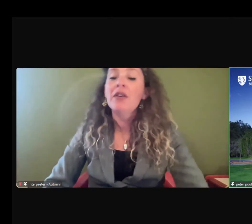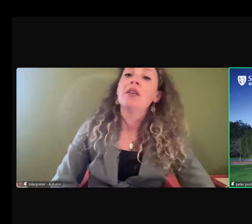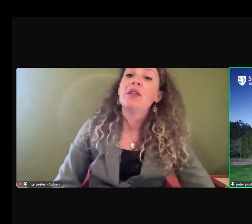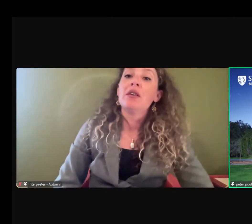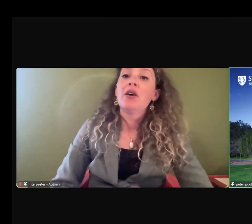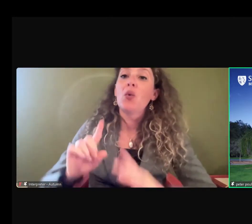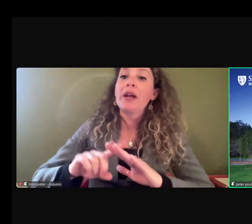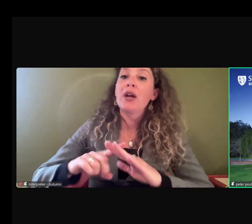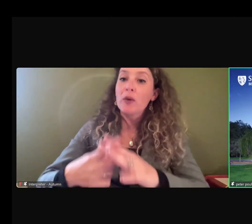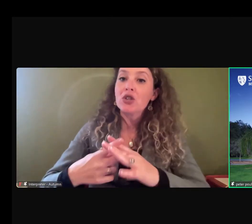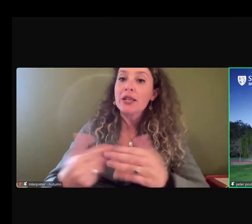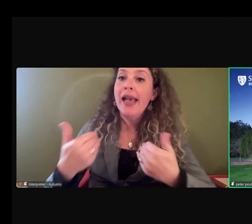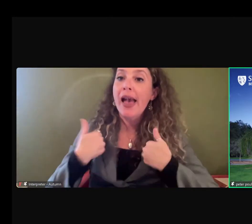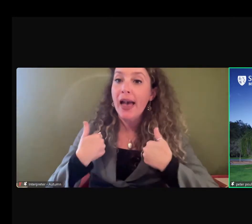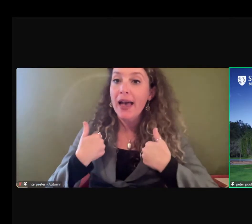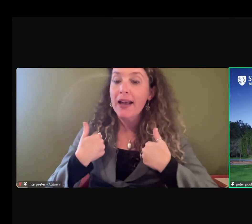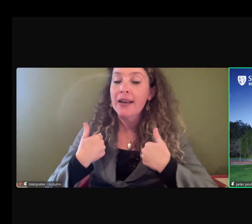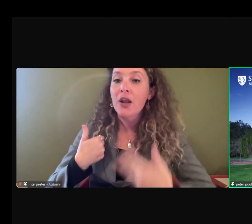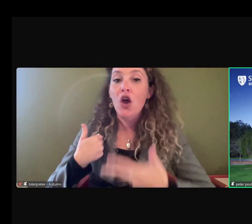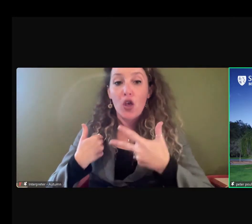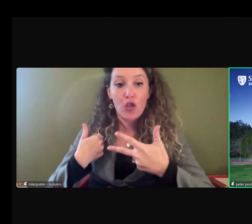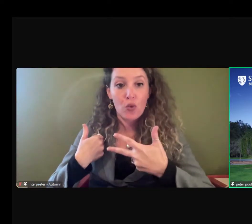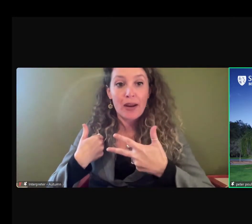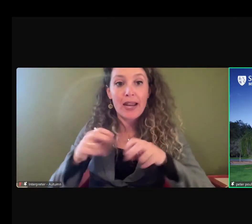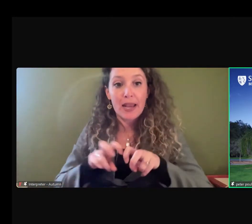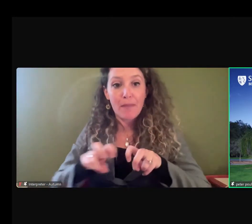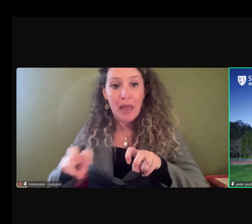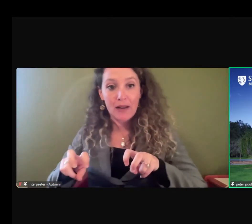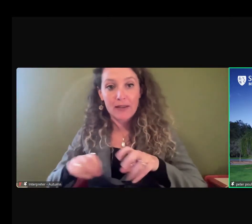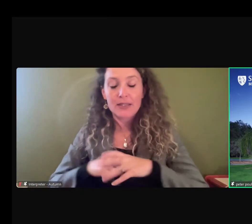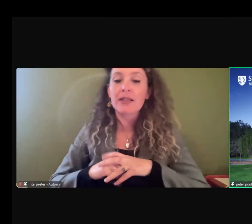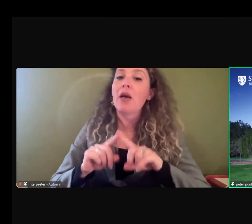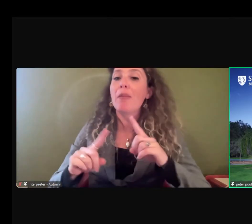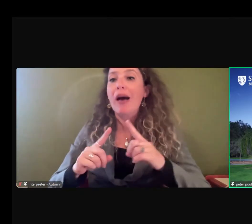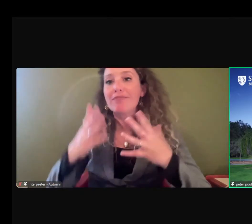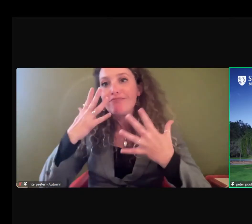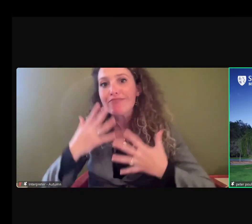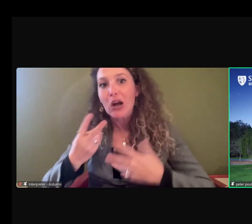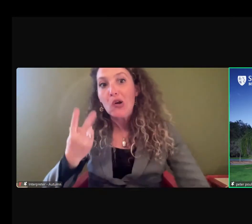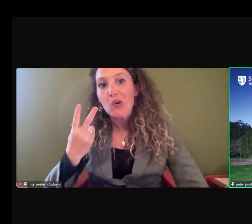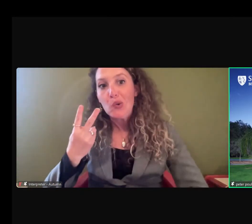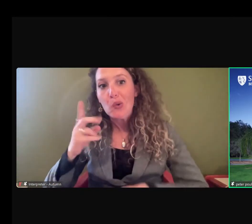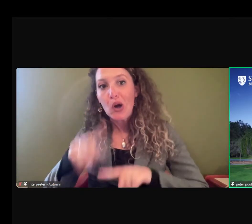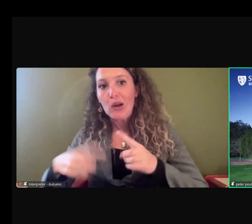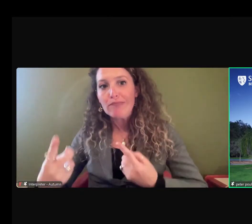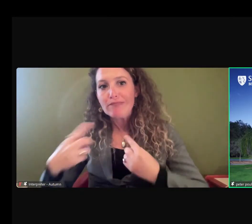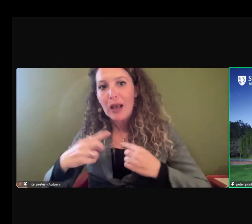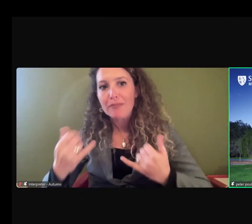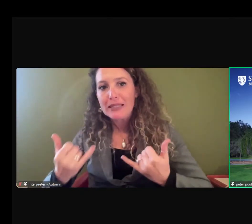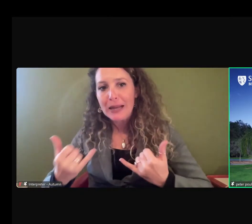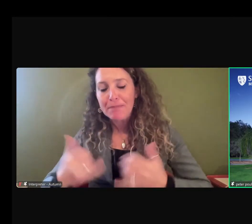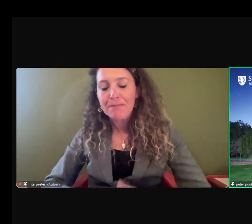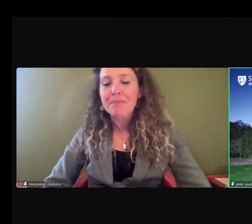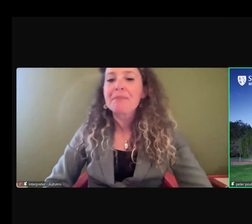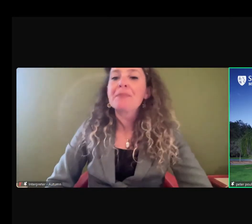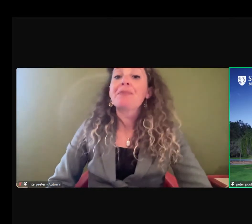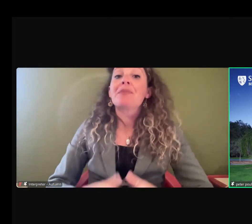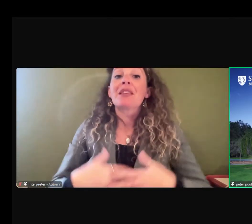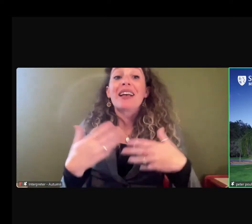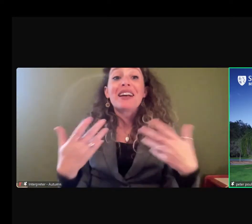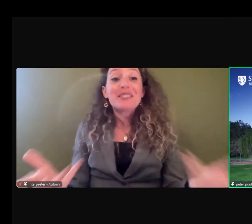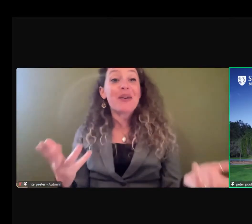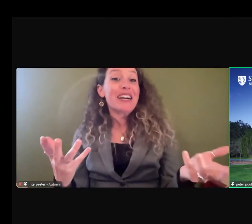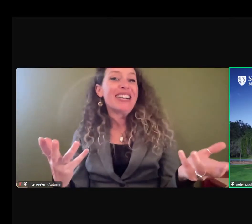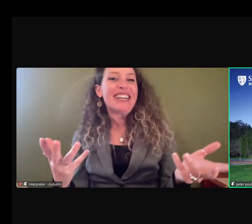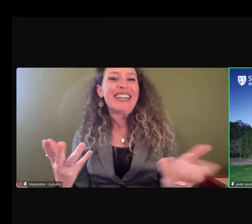We originally had three panelists, but unfortunately, two of them could not make it today. And so it's just